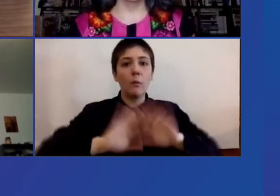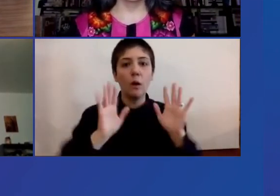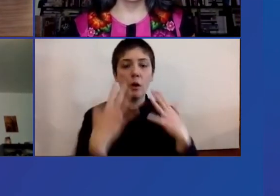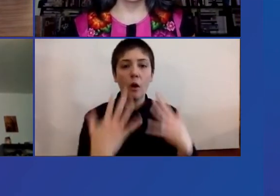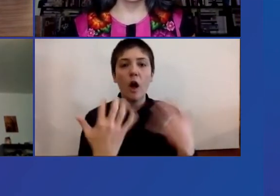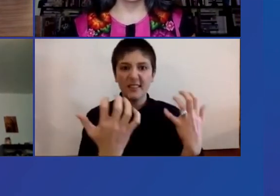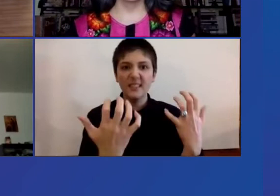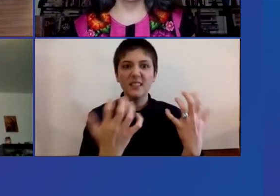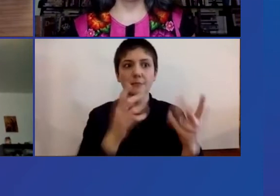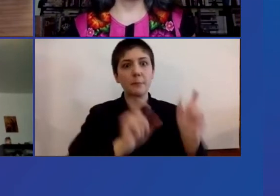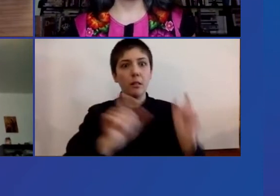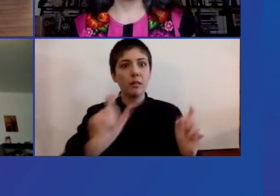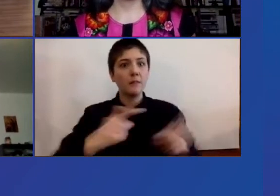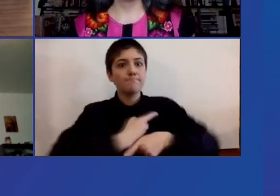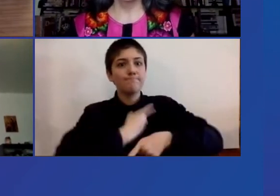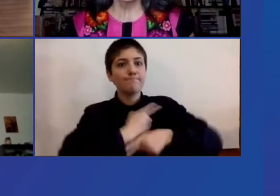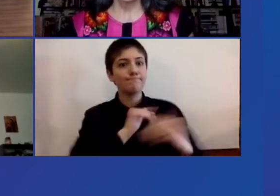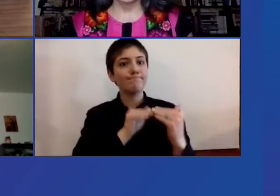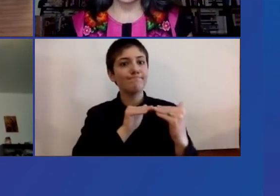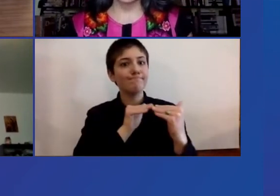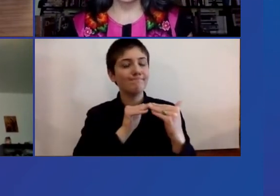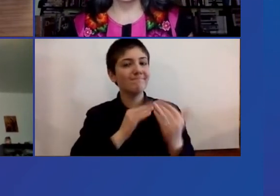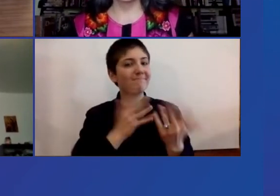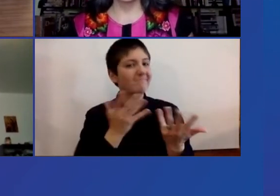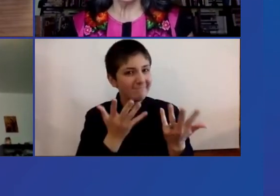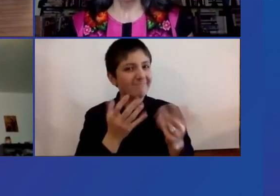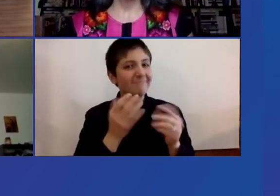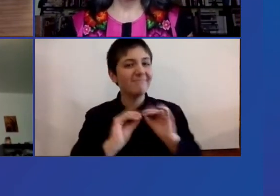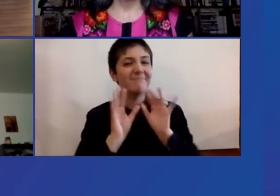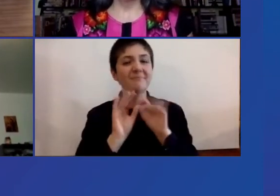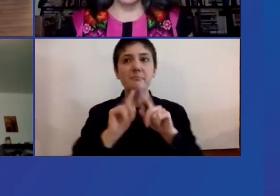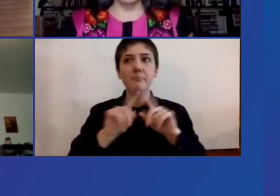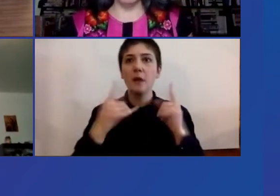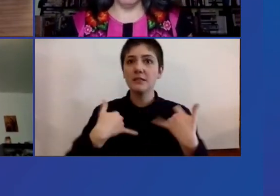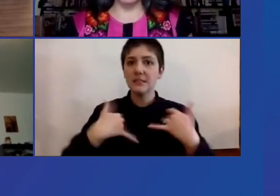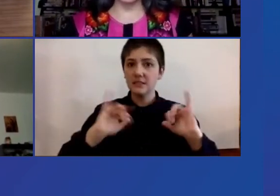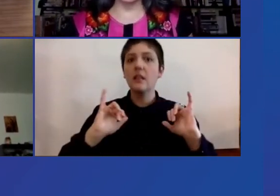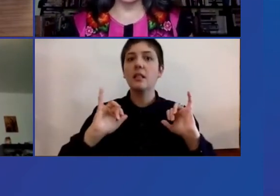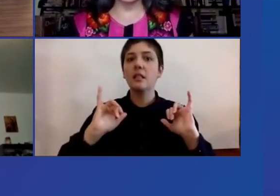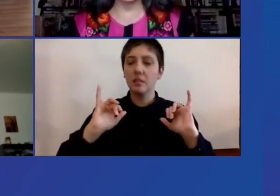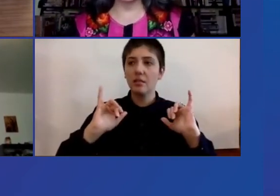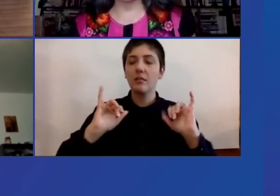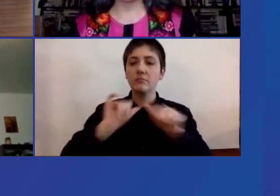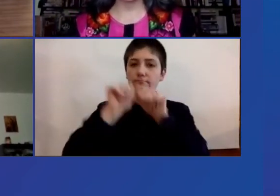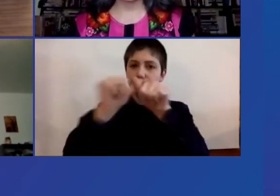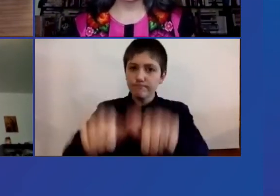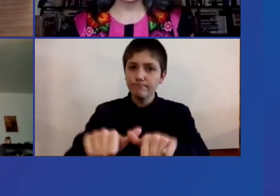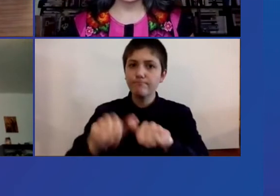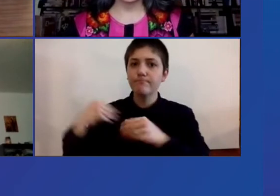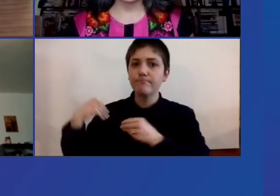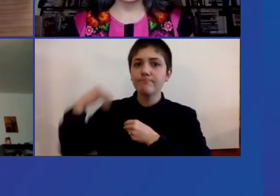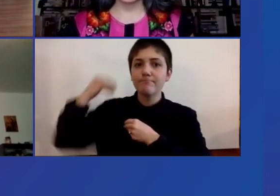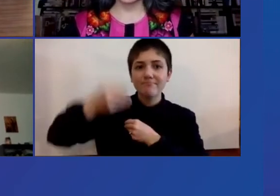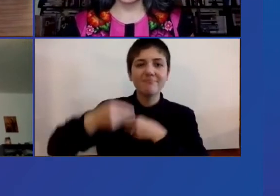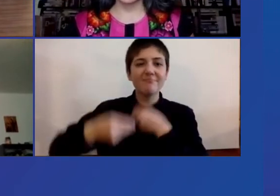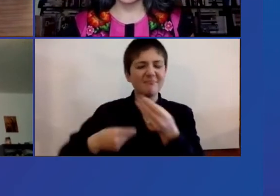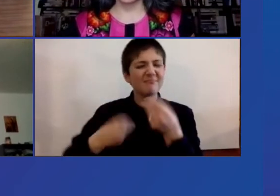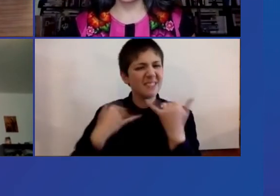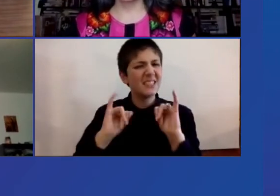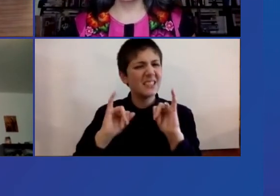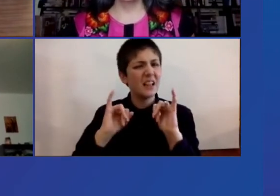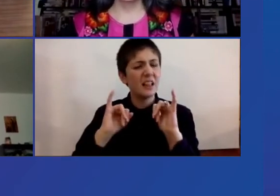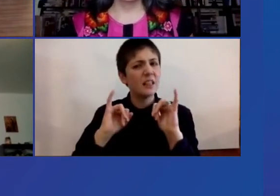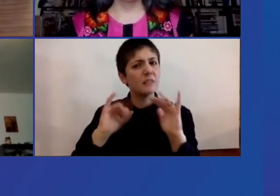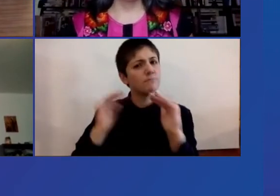still carry on as an artist and dancer here that the performance is sacred.